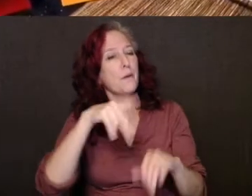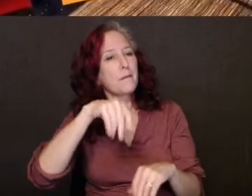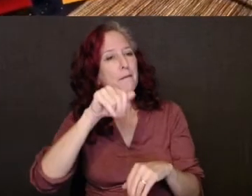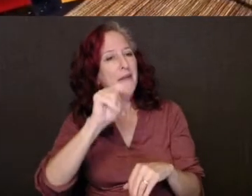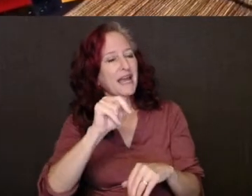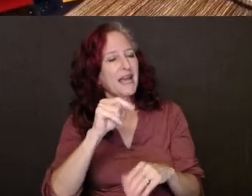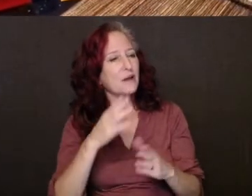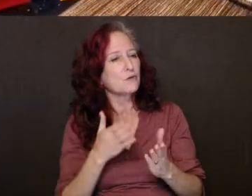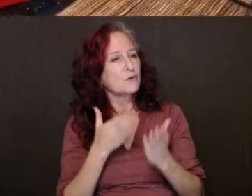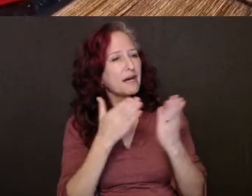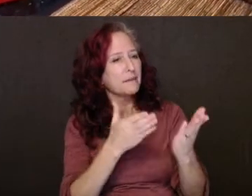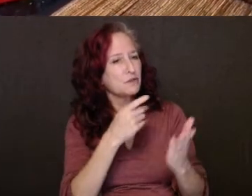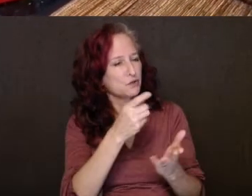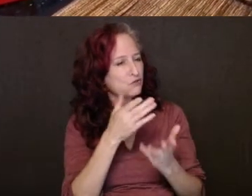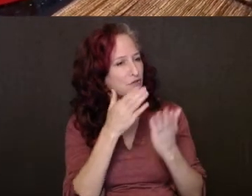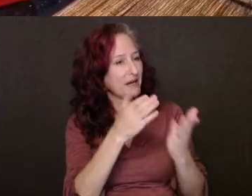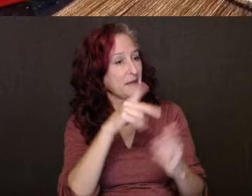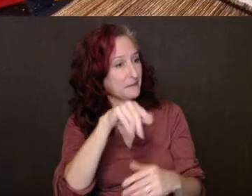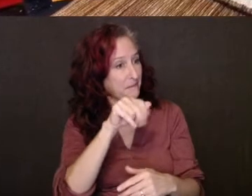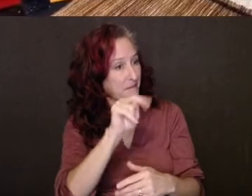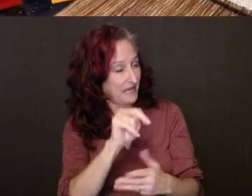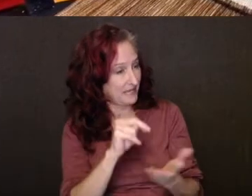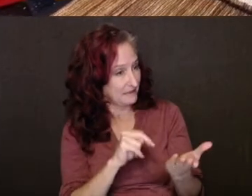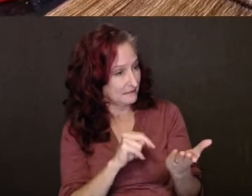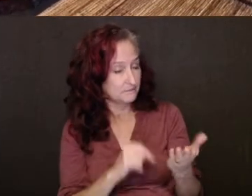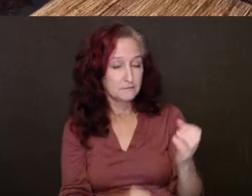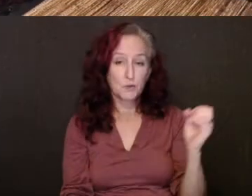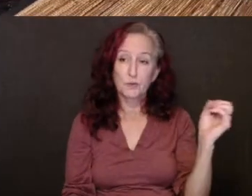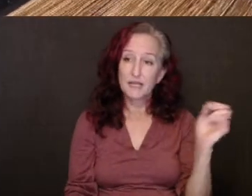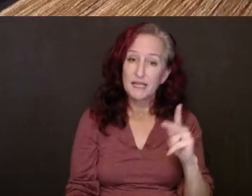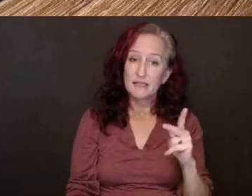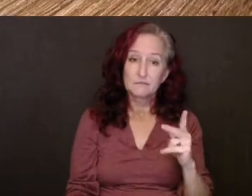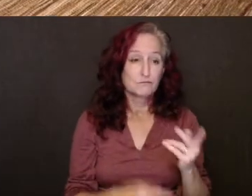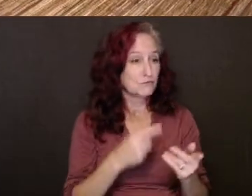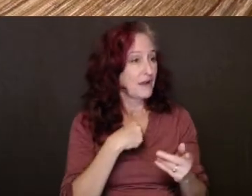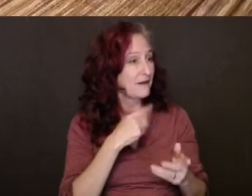Let's see. I'm just checking to see if there any other question.